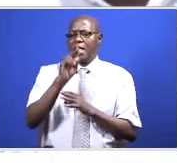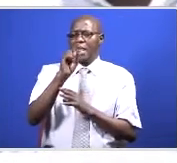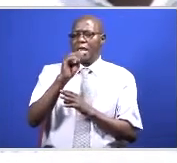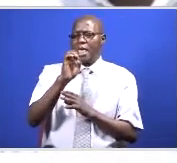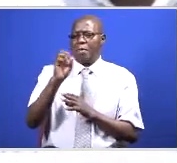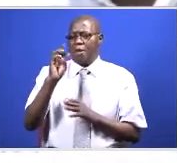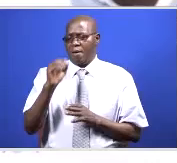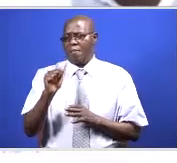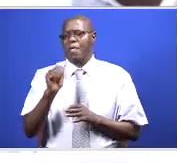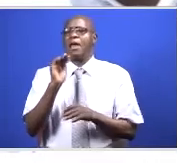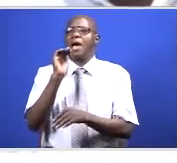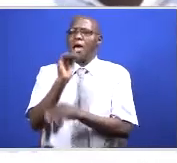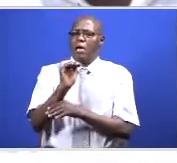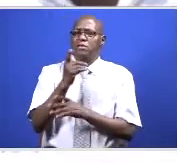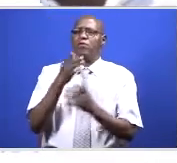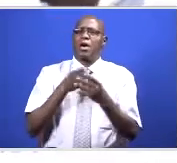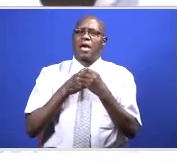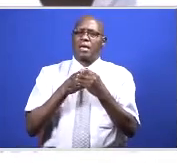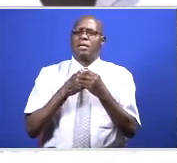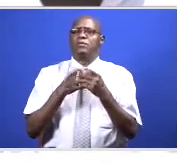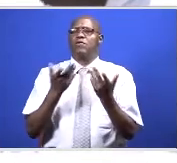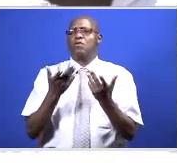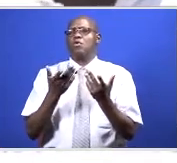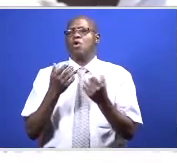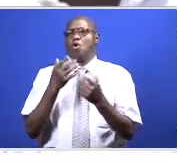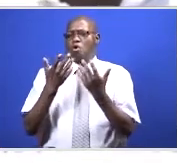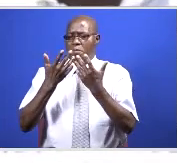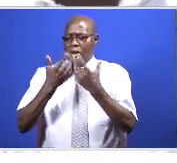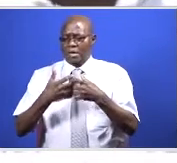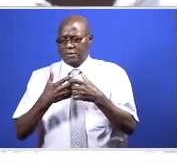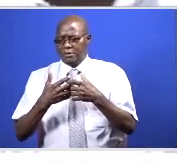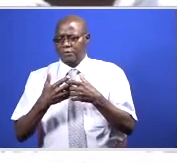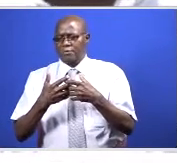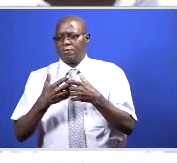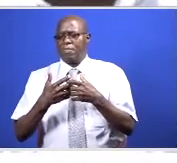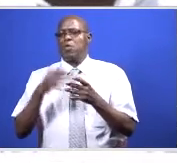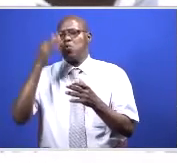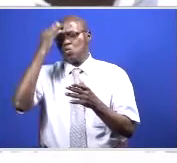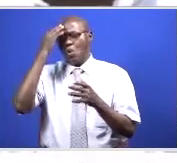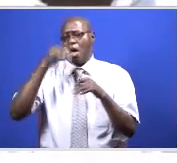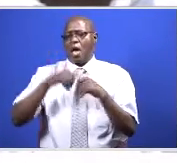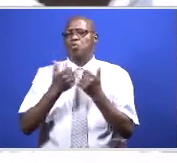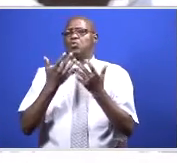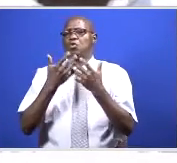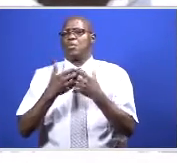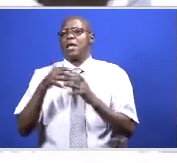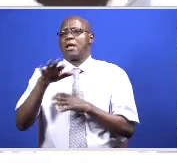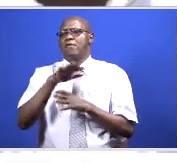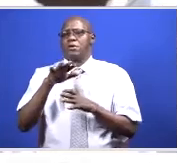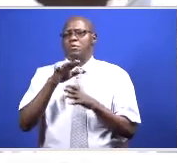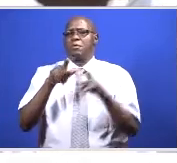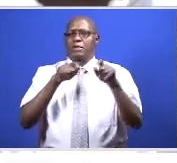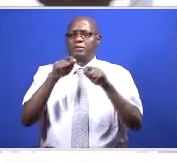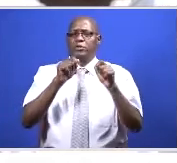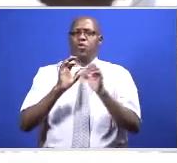seek guidance on compliance, so that they know how to comply with the Environment Management and